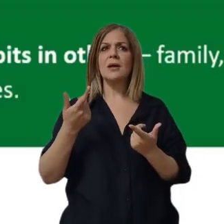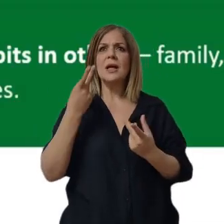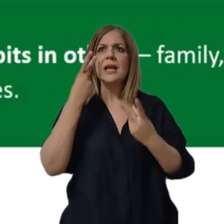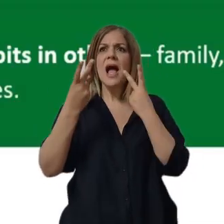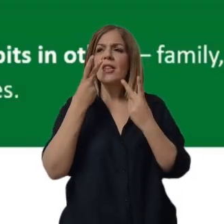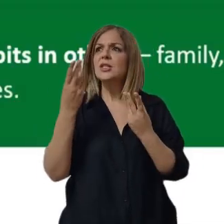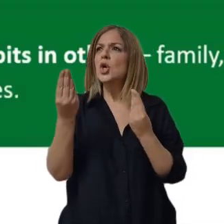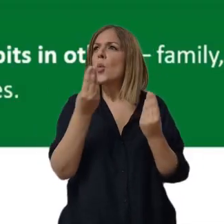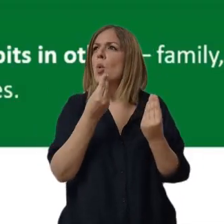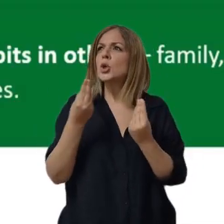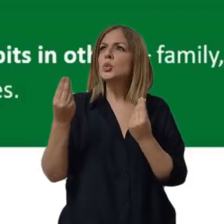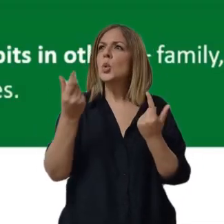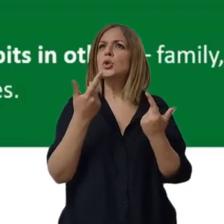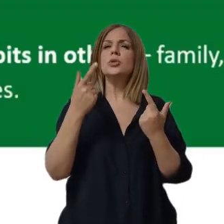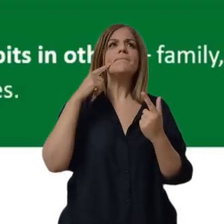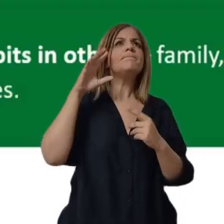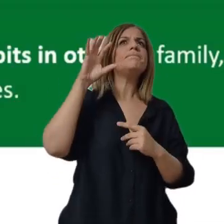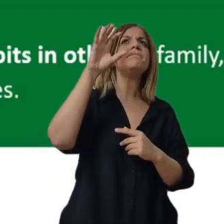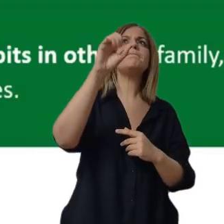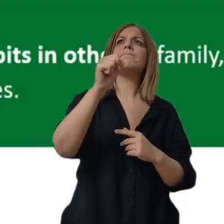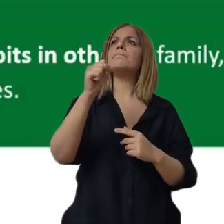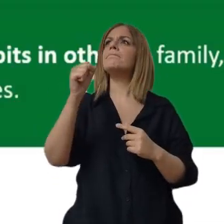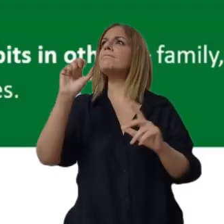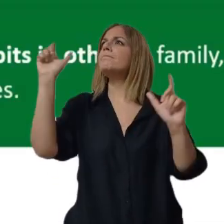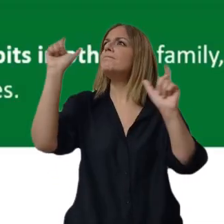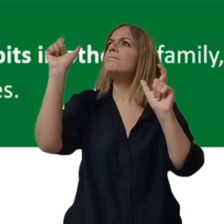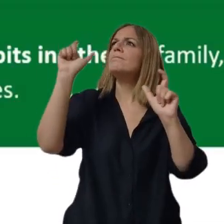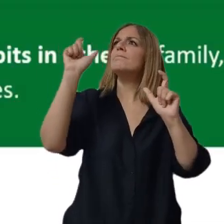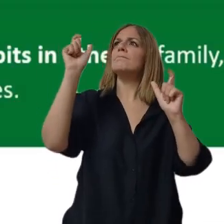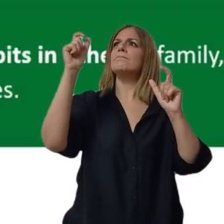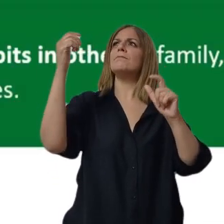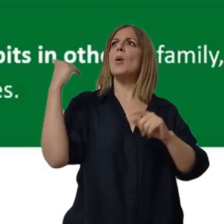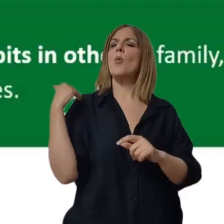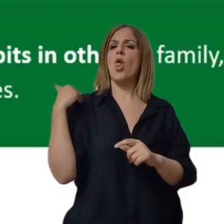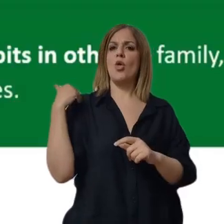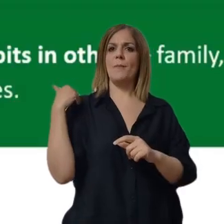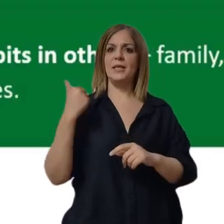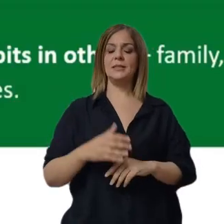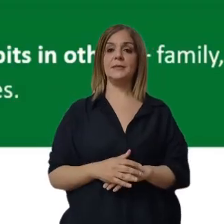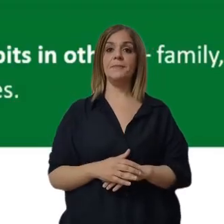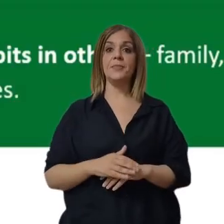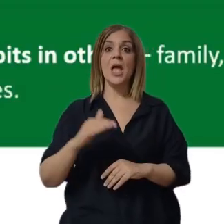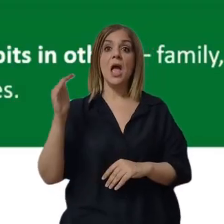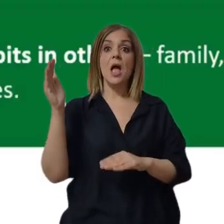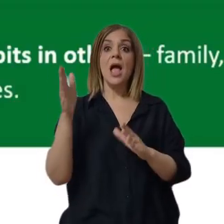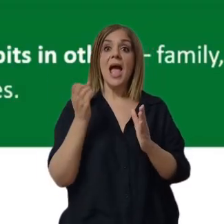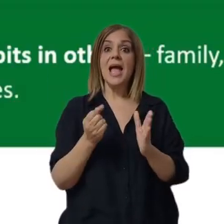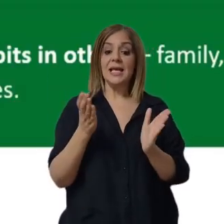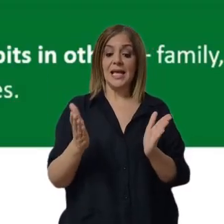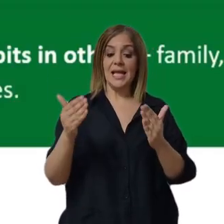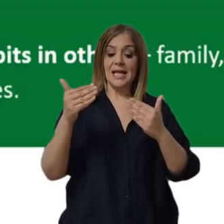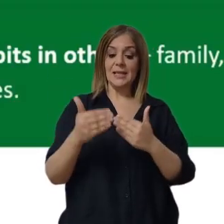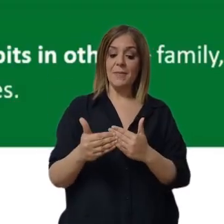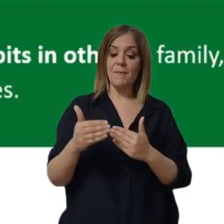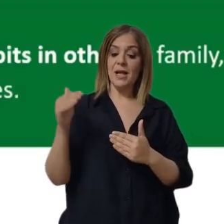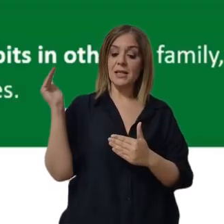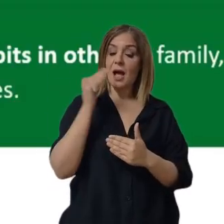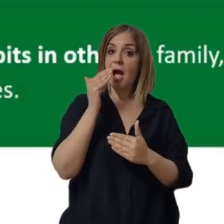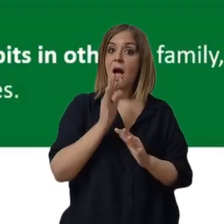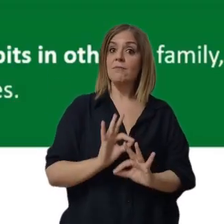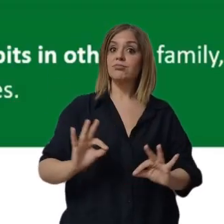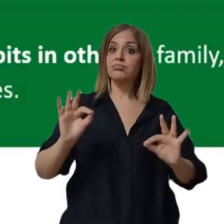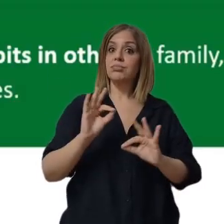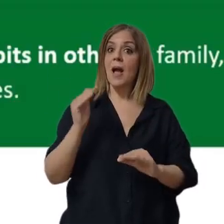know how to escape from a place. Emergency preparedness, so keep a